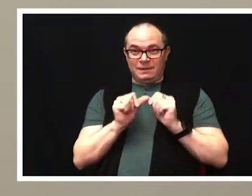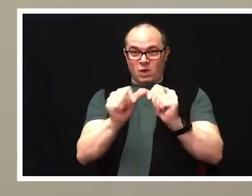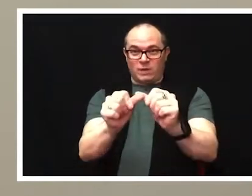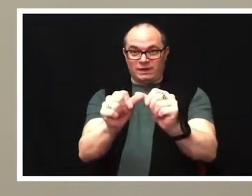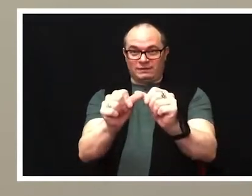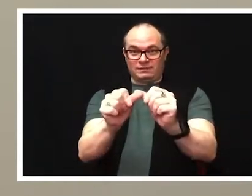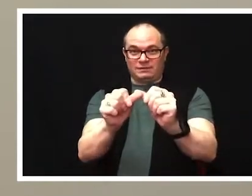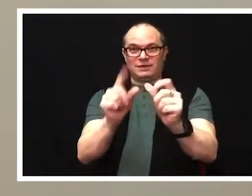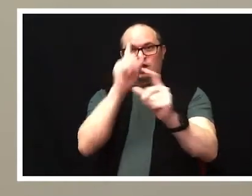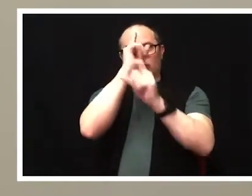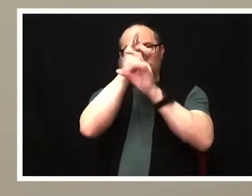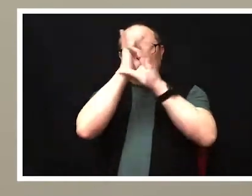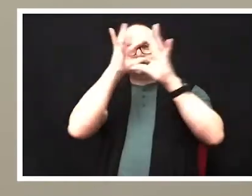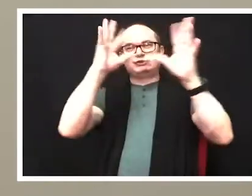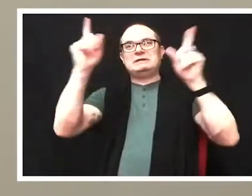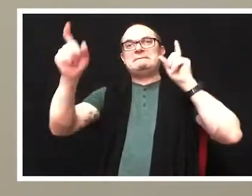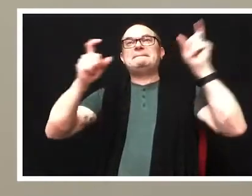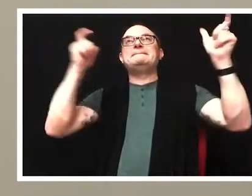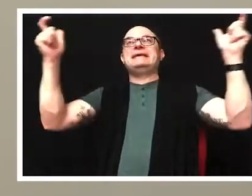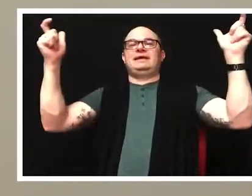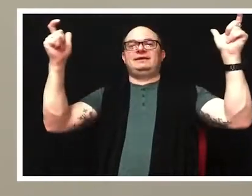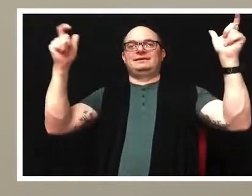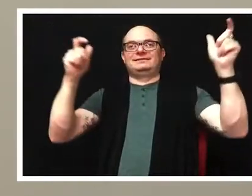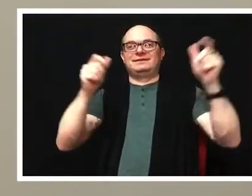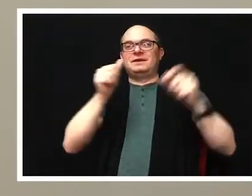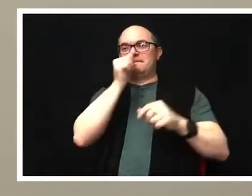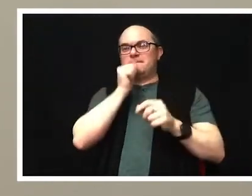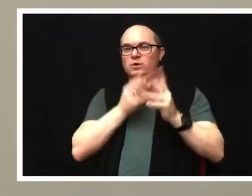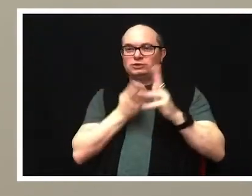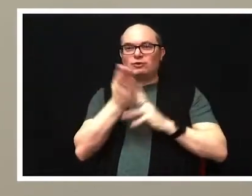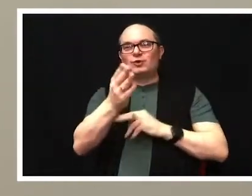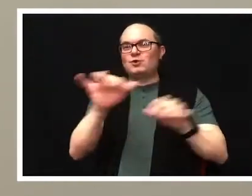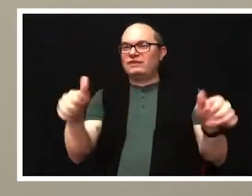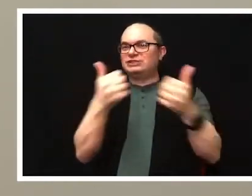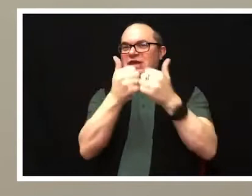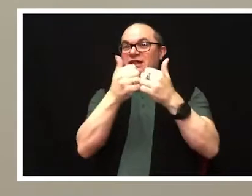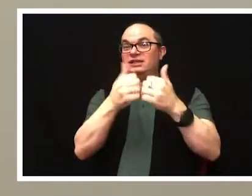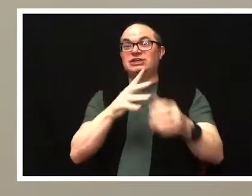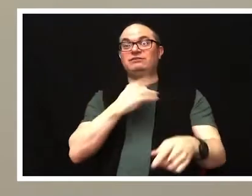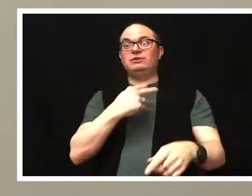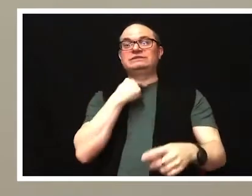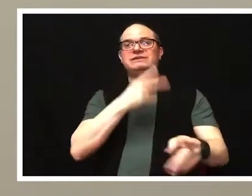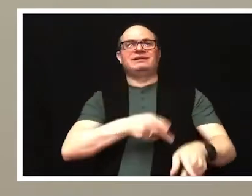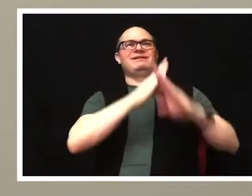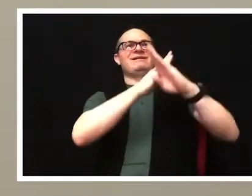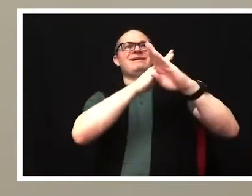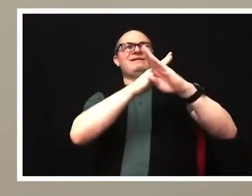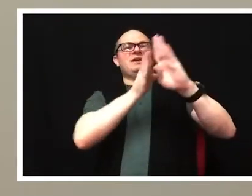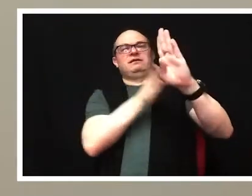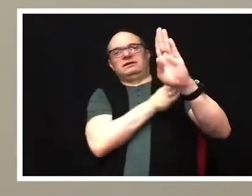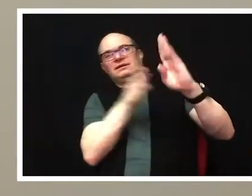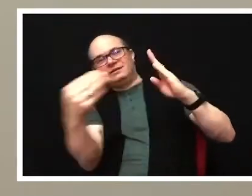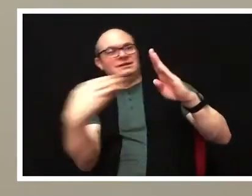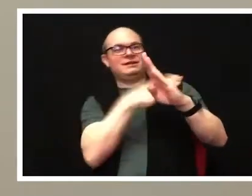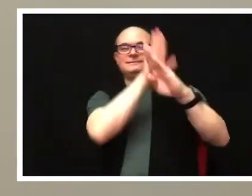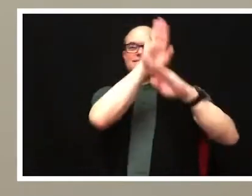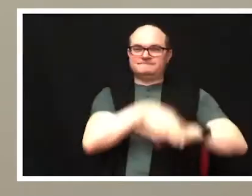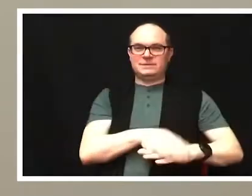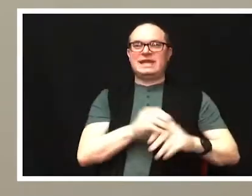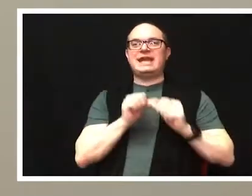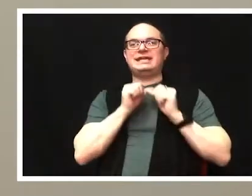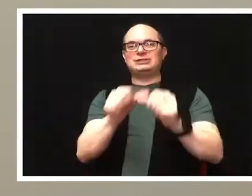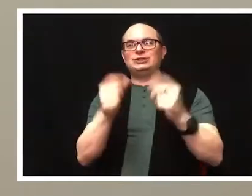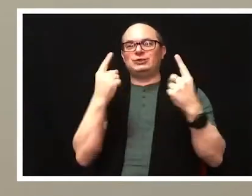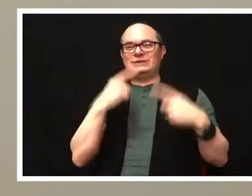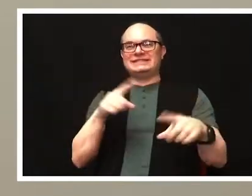going. Dream big, push through the challenges, find another way if you get stuck, and continue to be the rock stars that